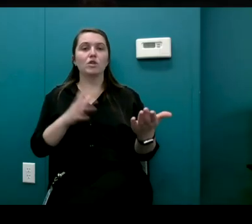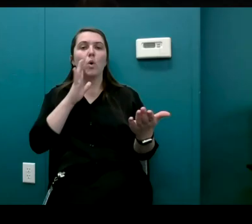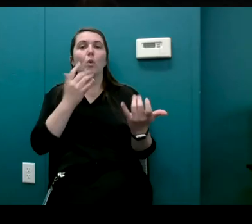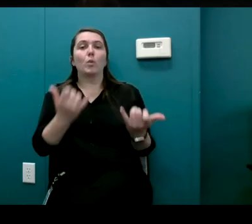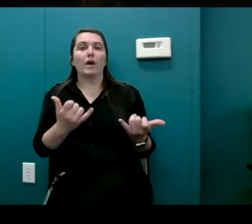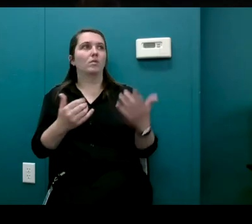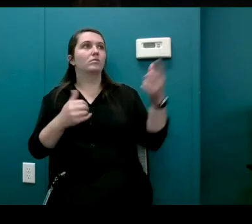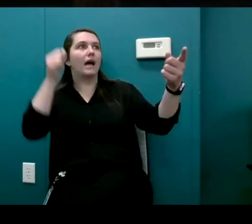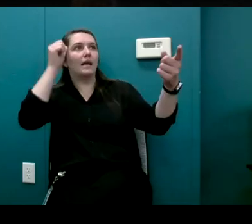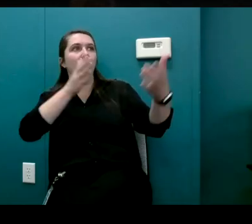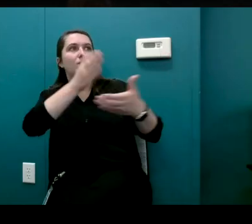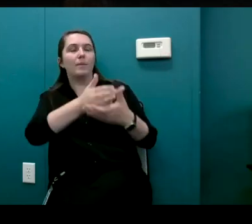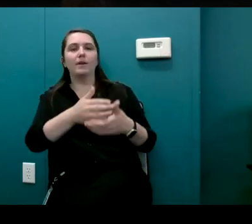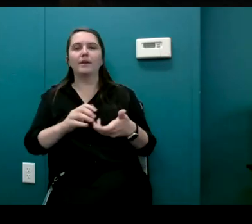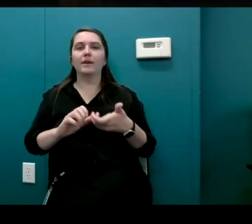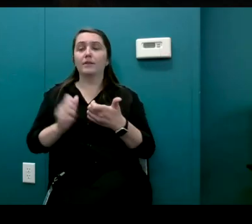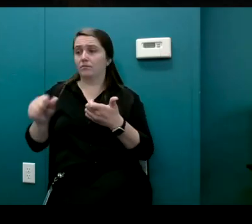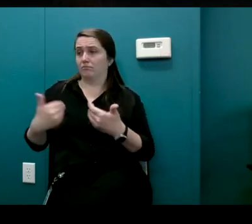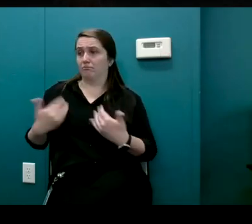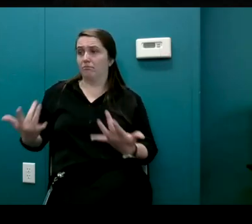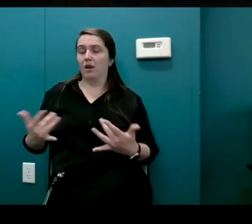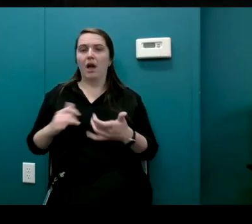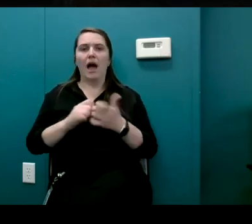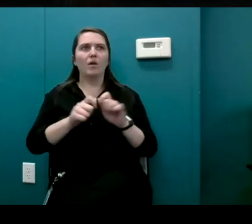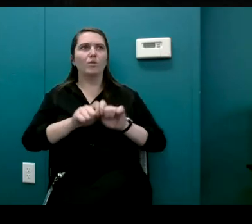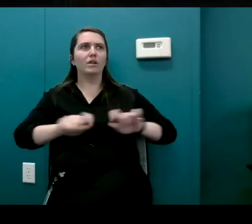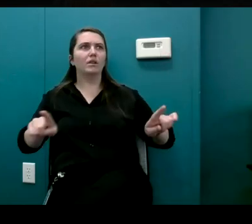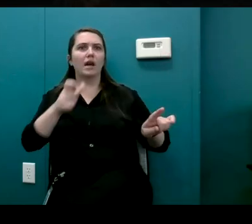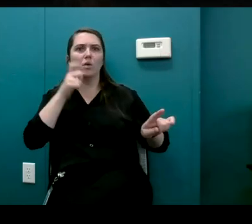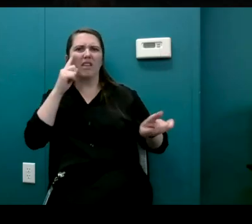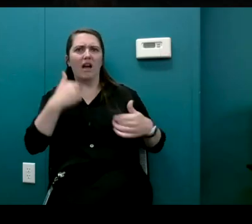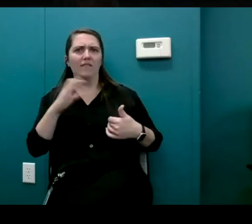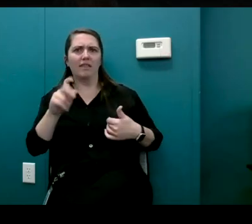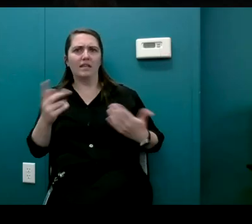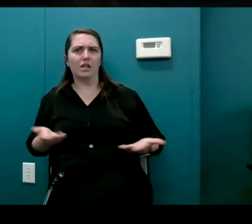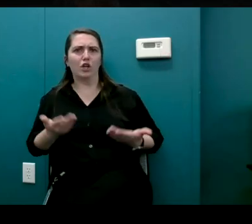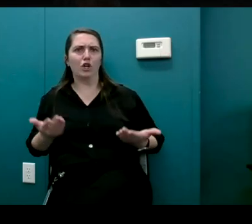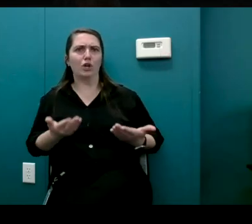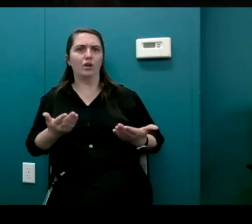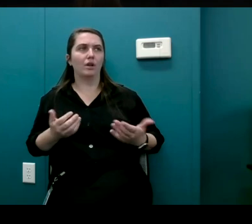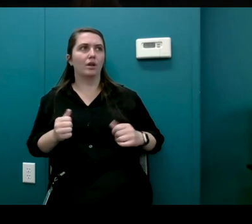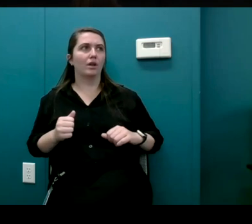time. Yes, Adam? How are we sharing that out with everybody? I don't think we have a link to that.